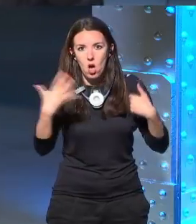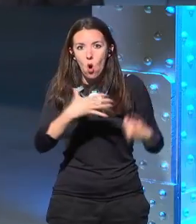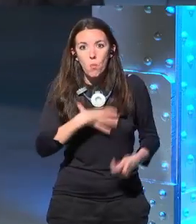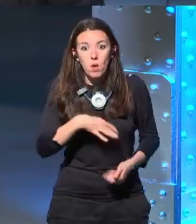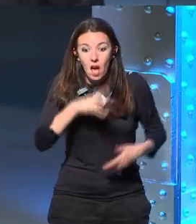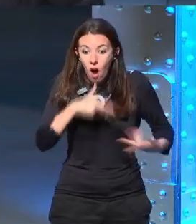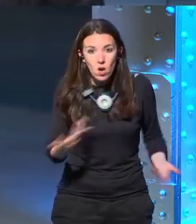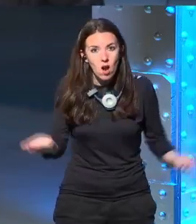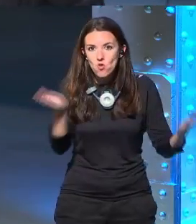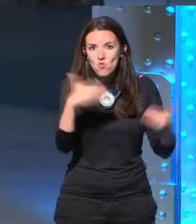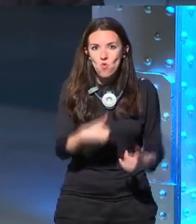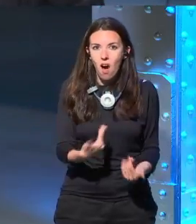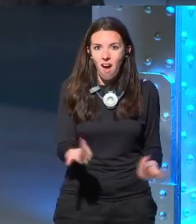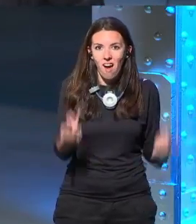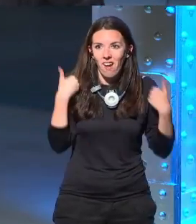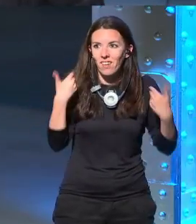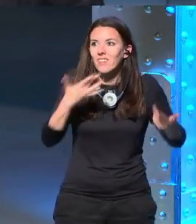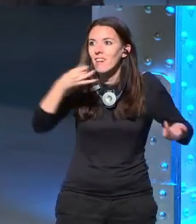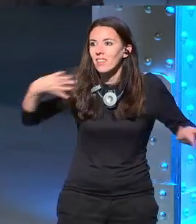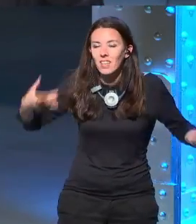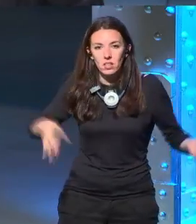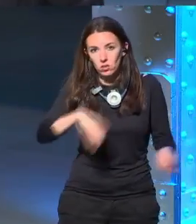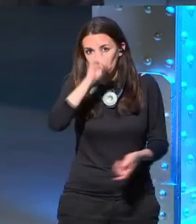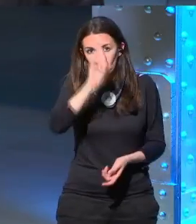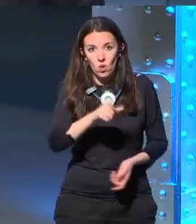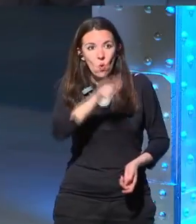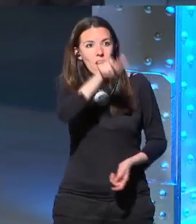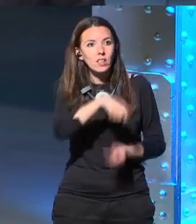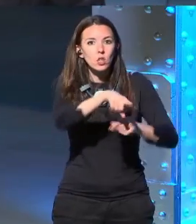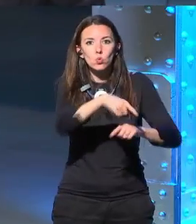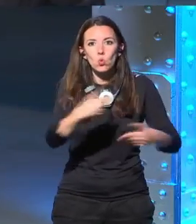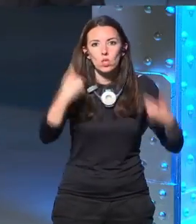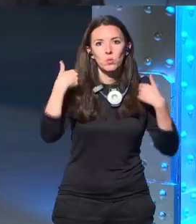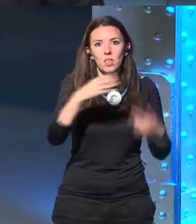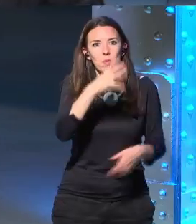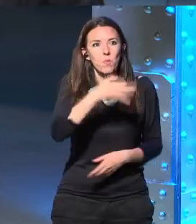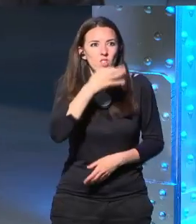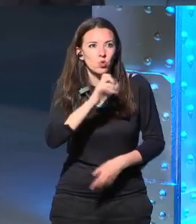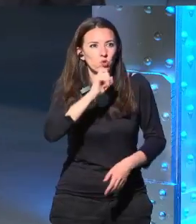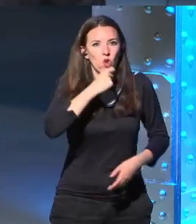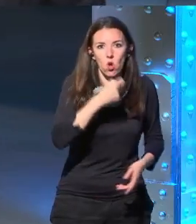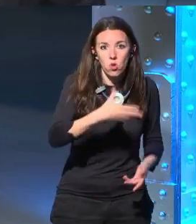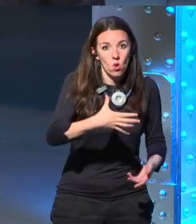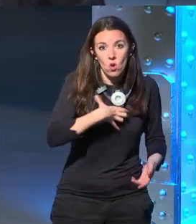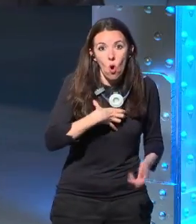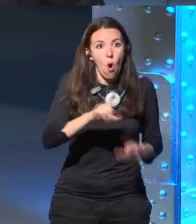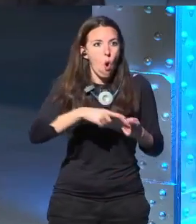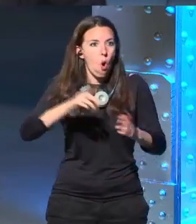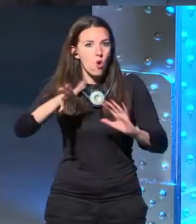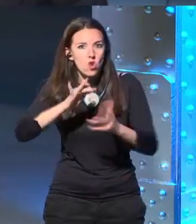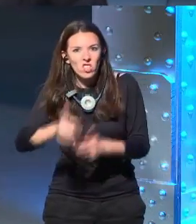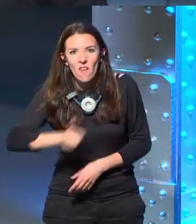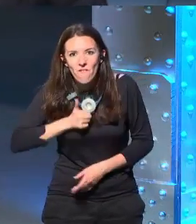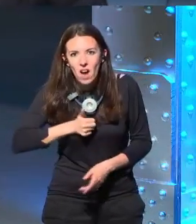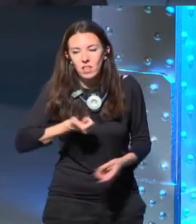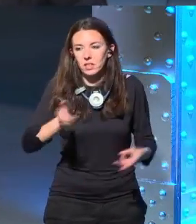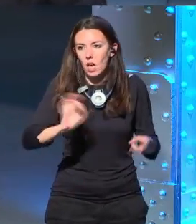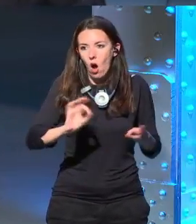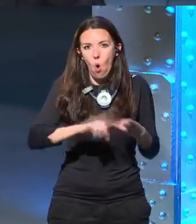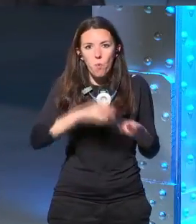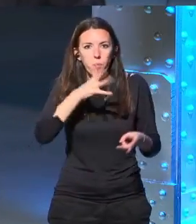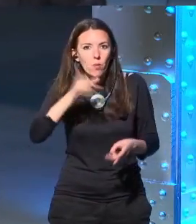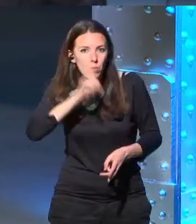where people have to take responsibility for the hate speech or the fake news or the libels.